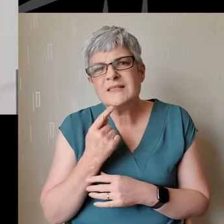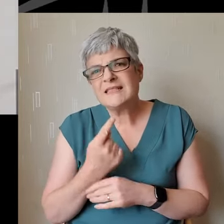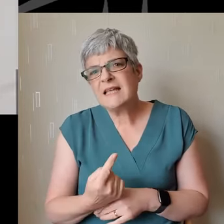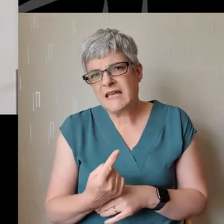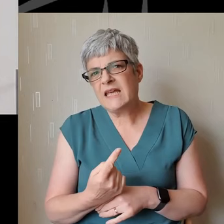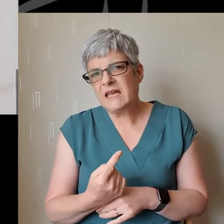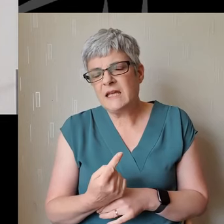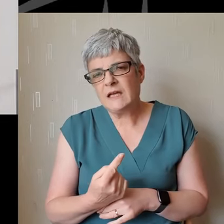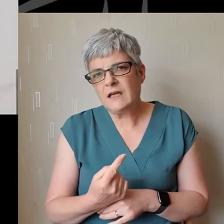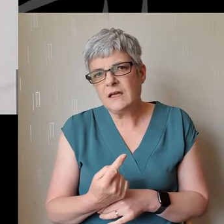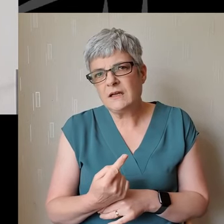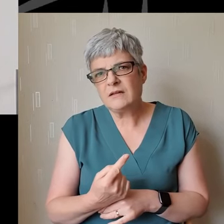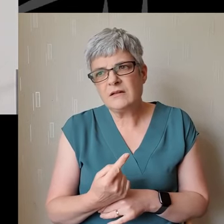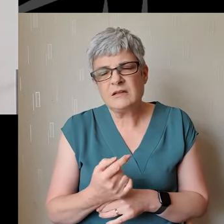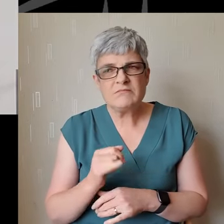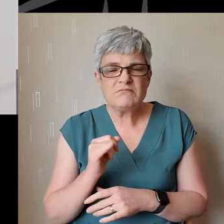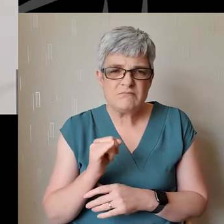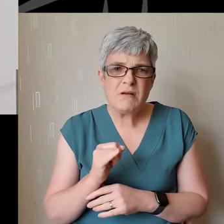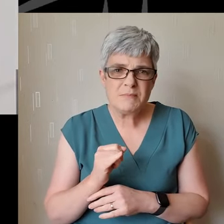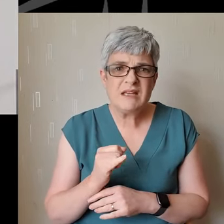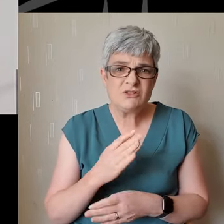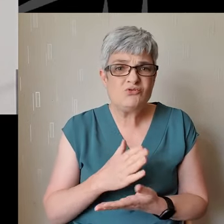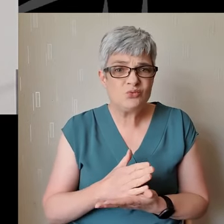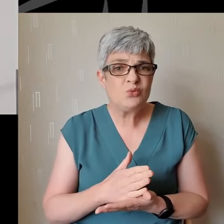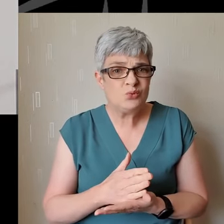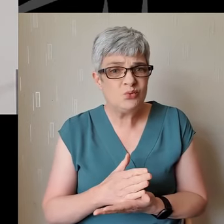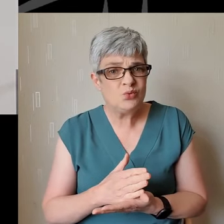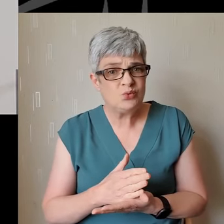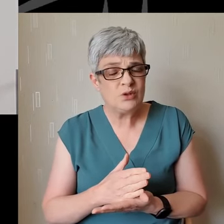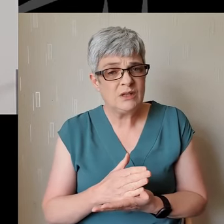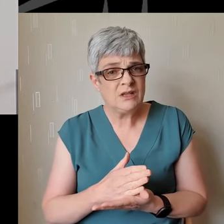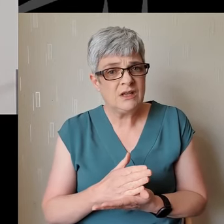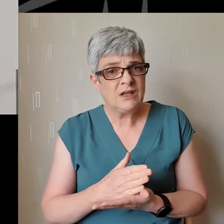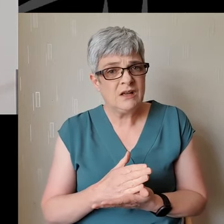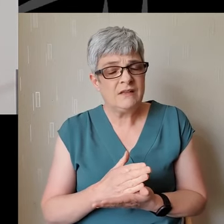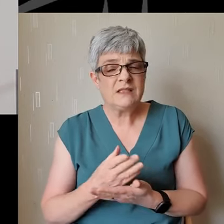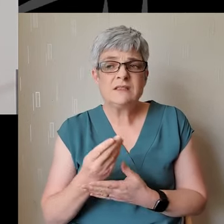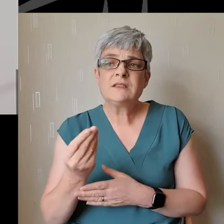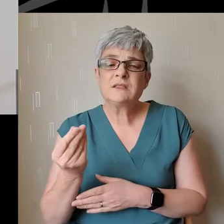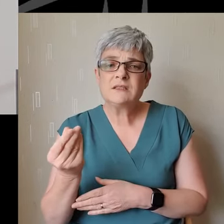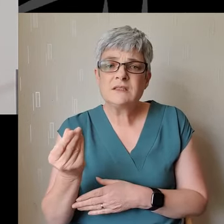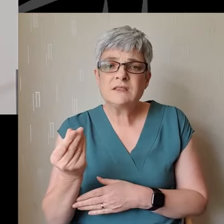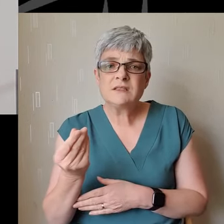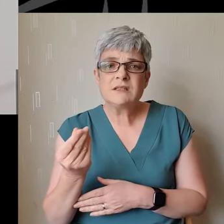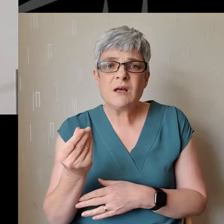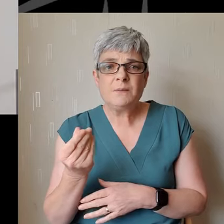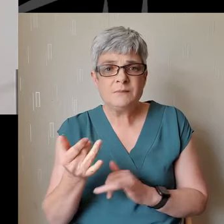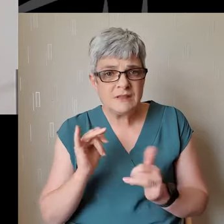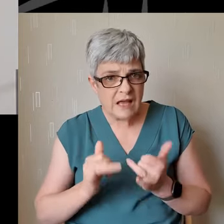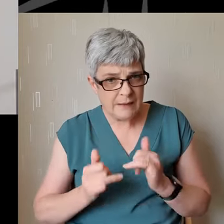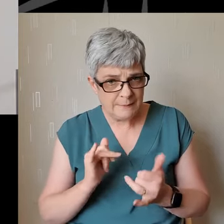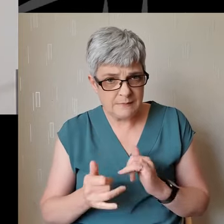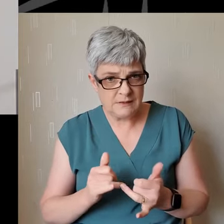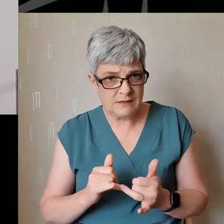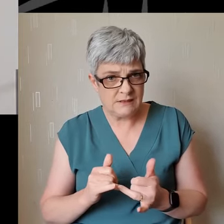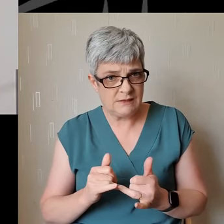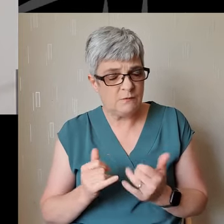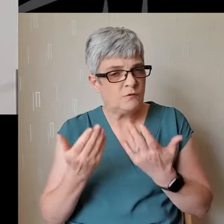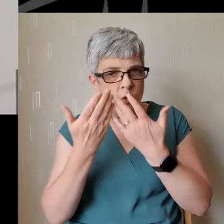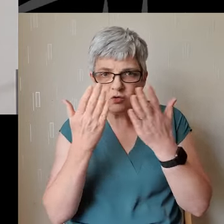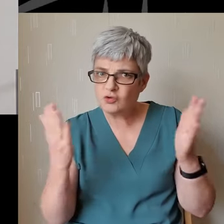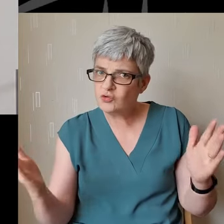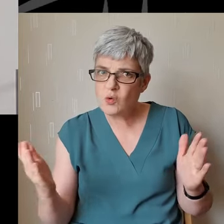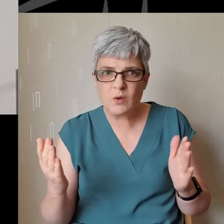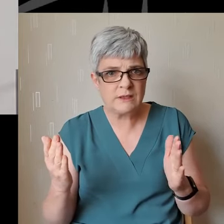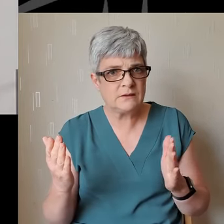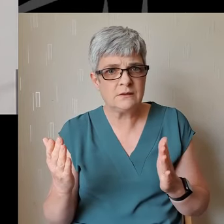there's no smoke without a fire. There's some substance to the fact that somehow we have not portrayed,